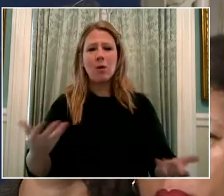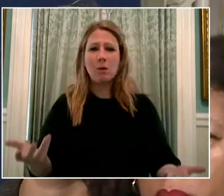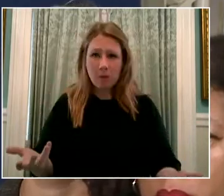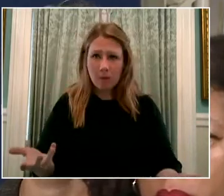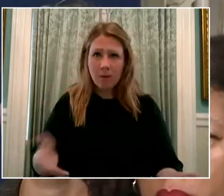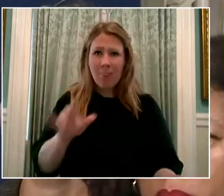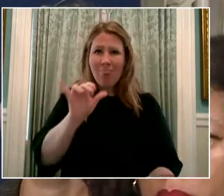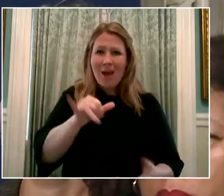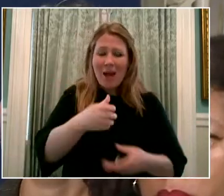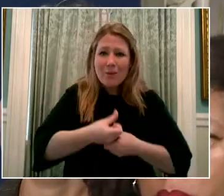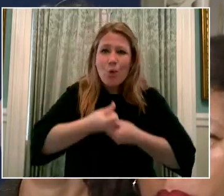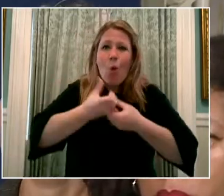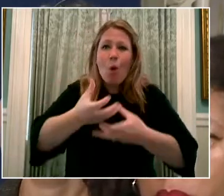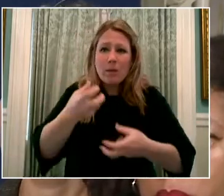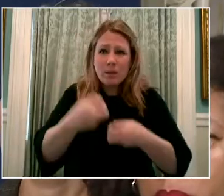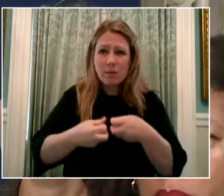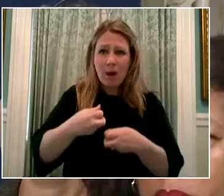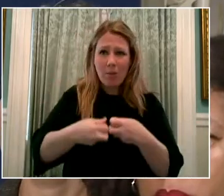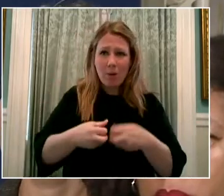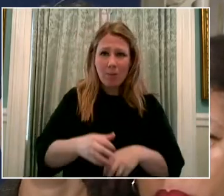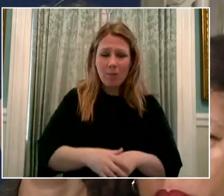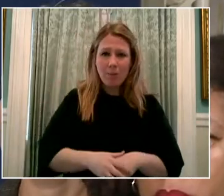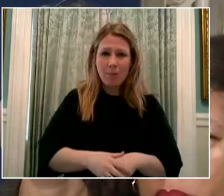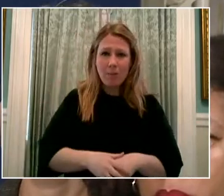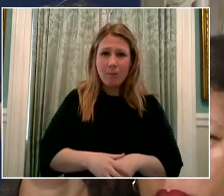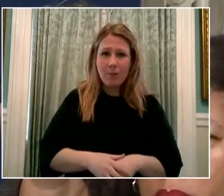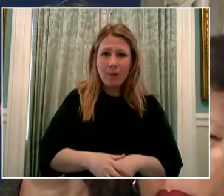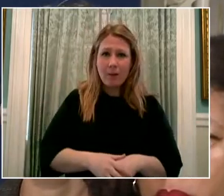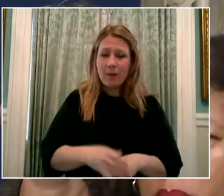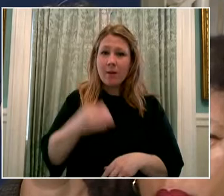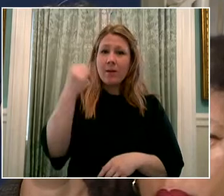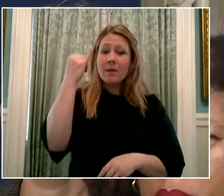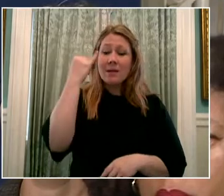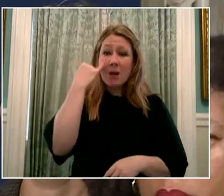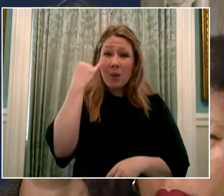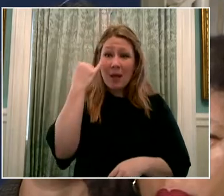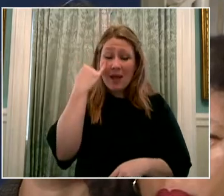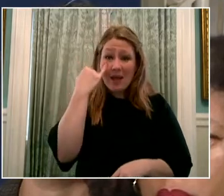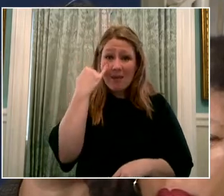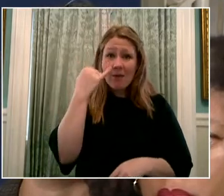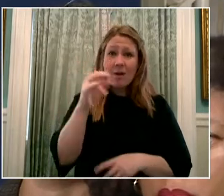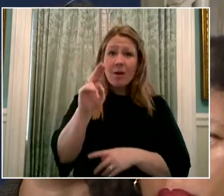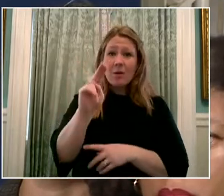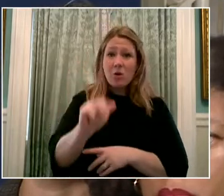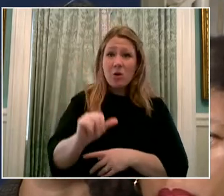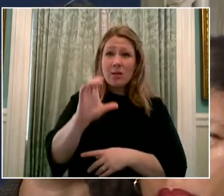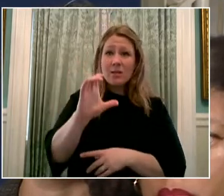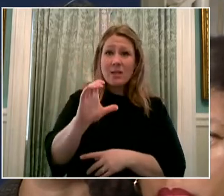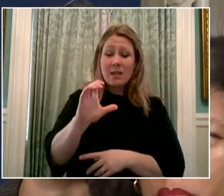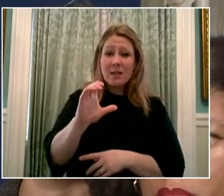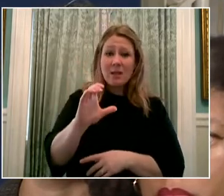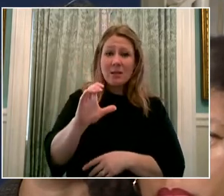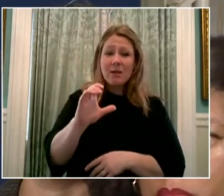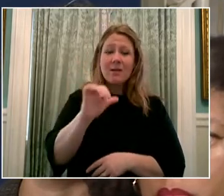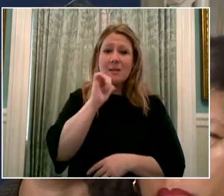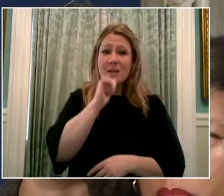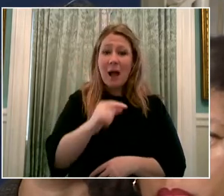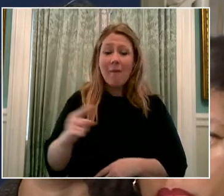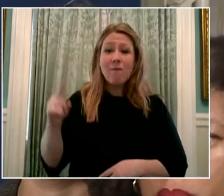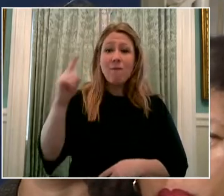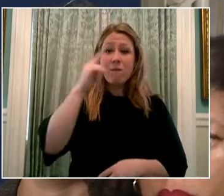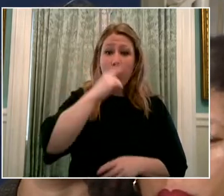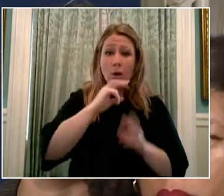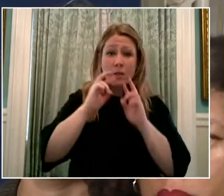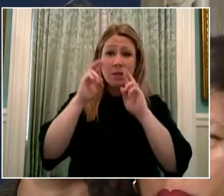this. Now, if the city council was not falsely reporting that we found over $1 billion because they